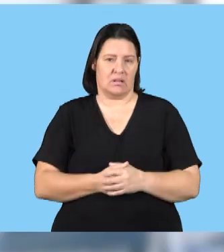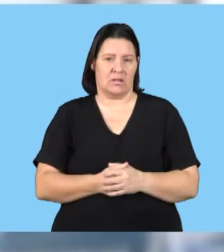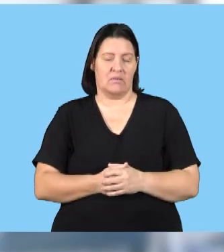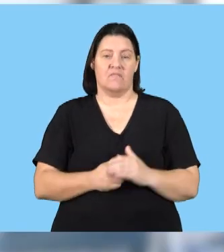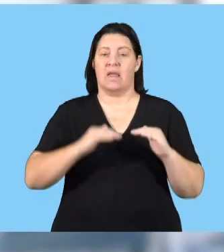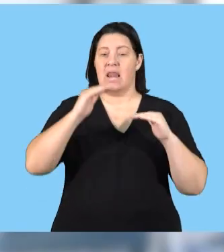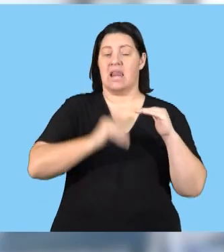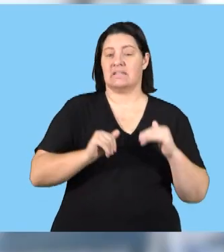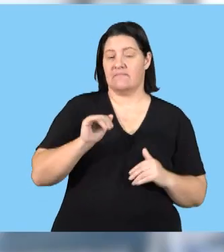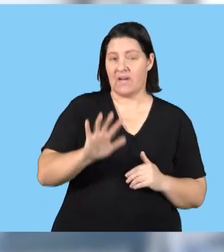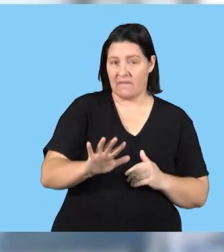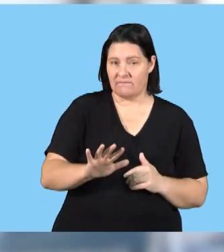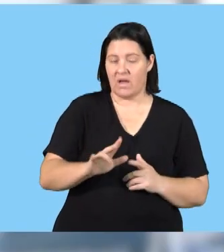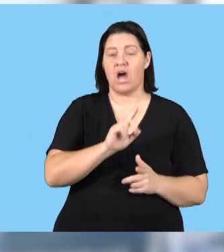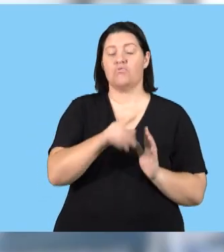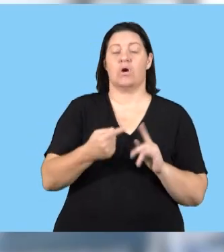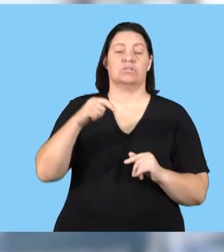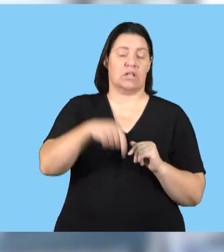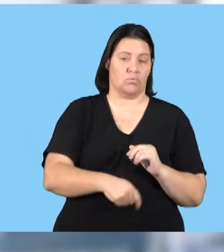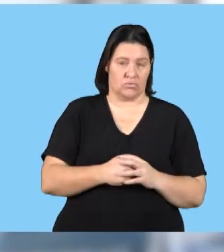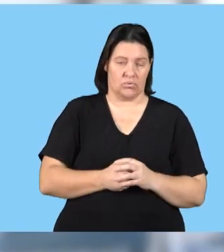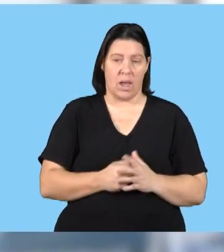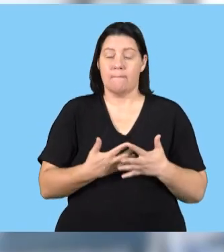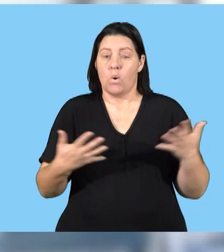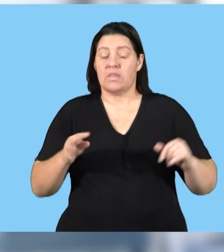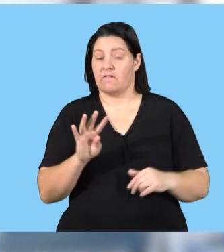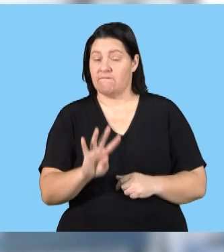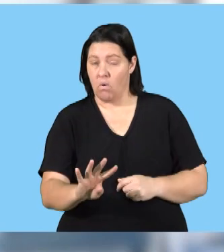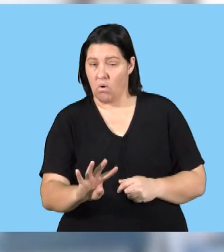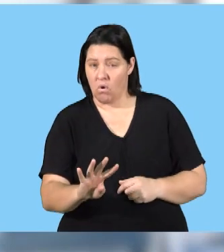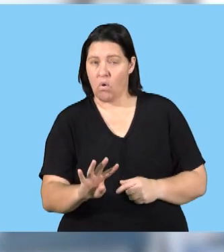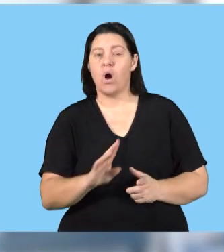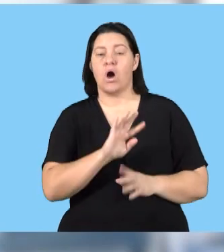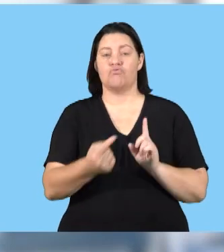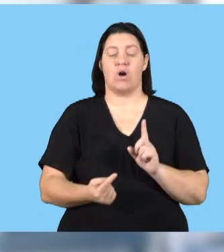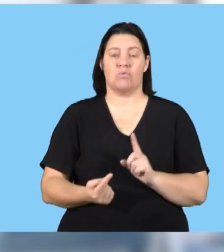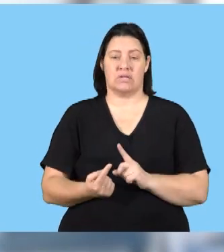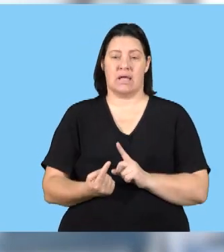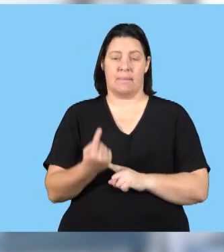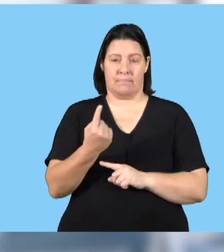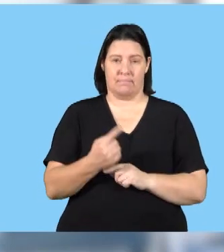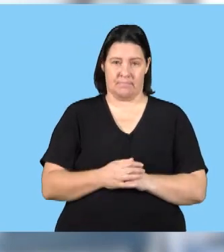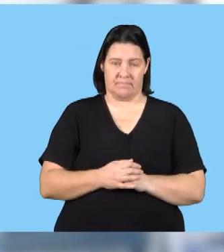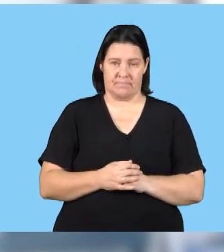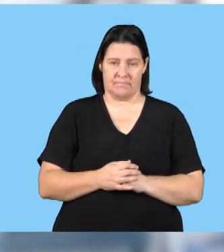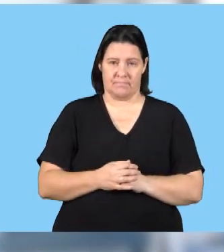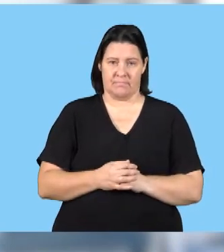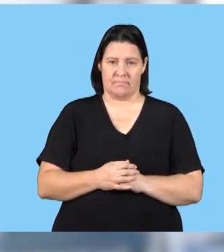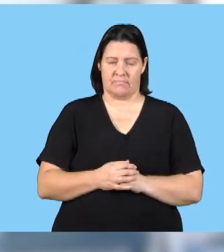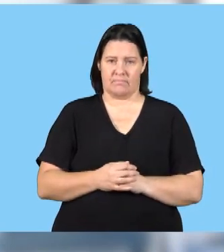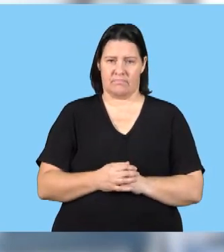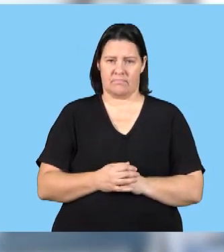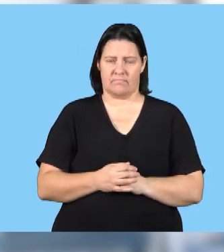is less than 5, we round down. If it is more than 4, then it is rounded up. But